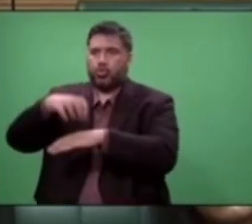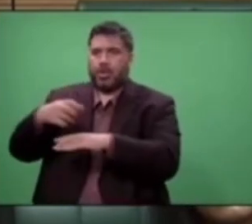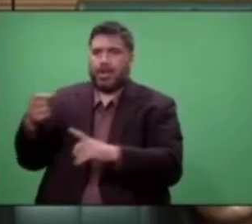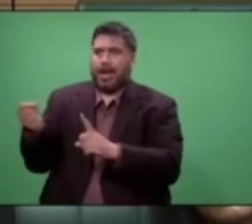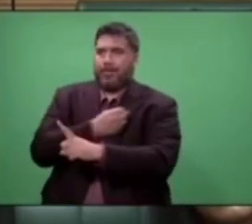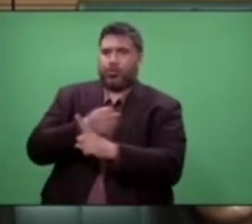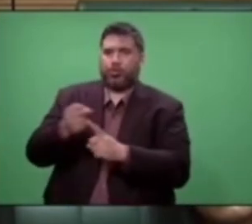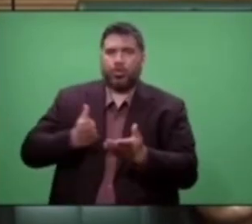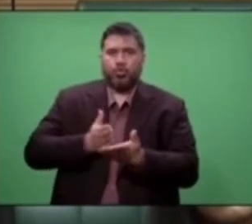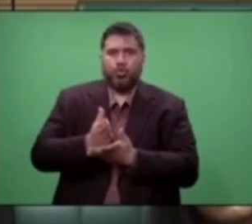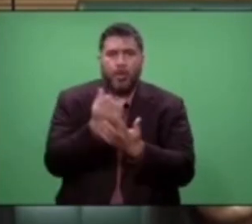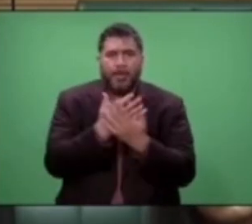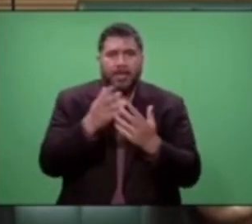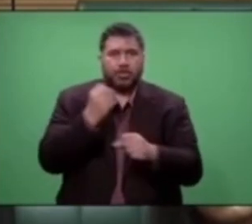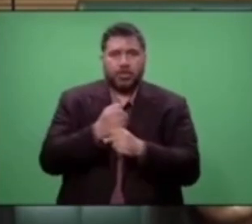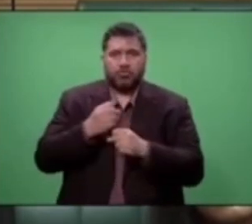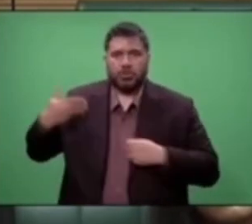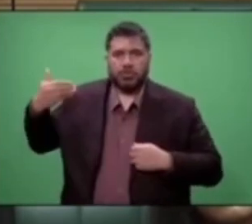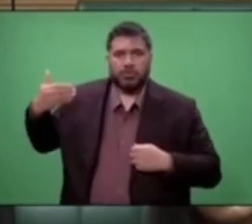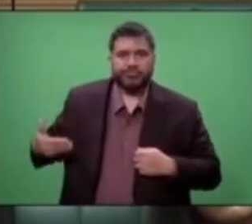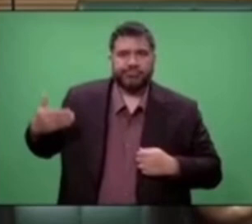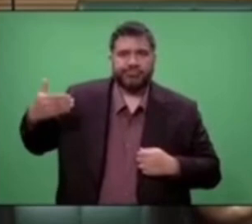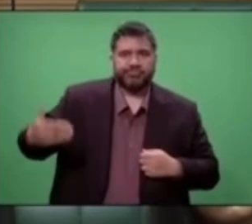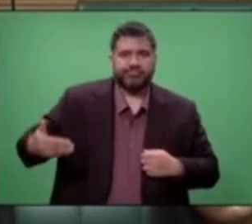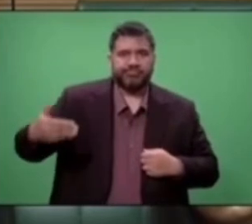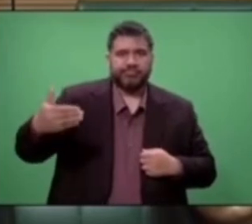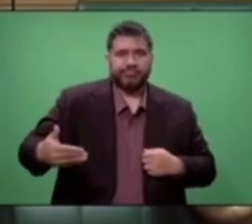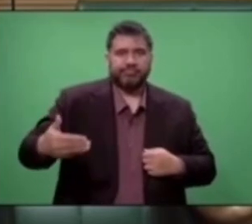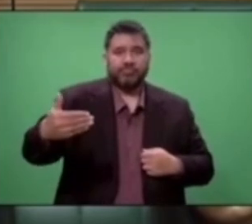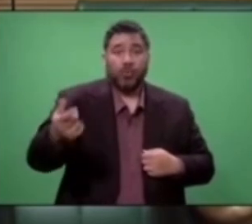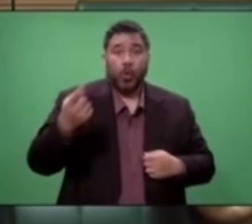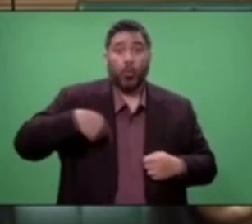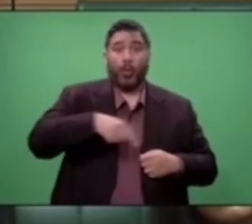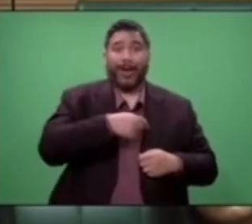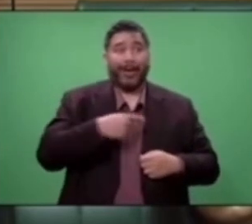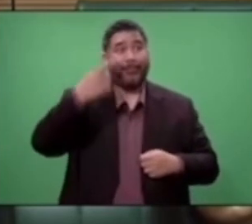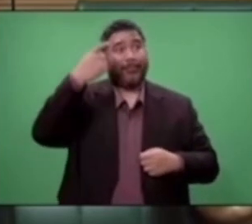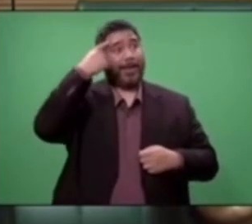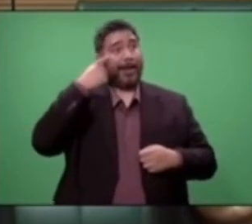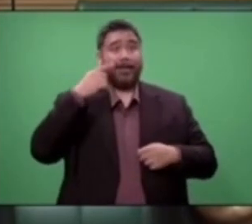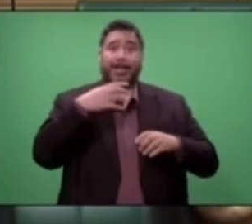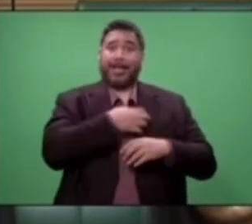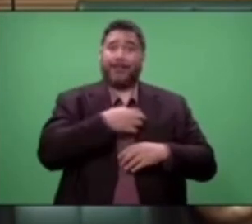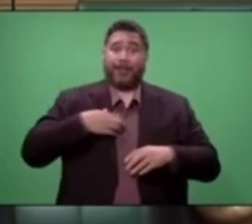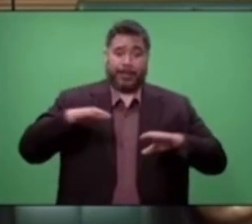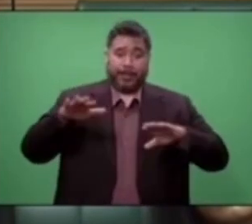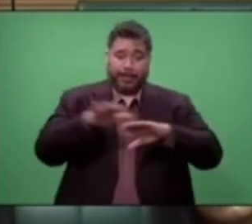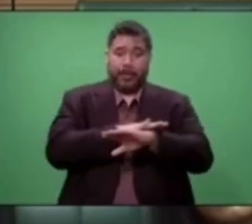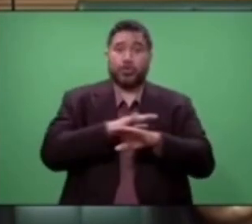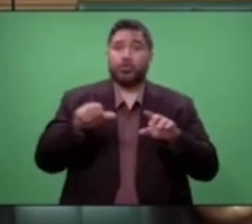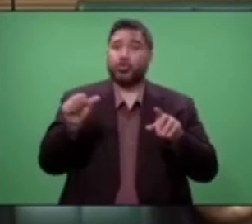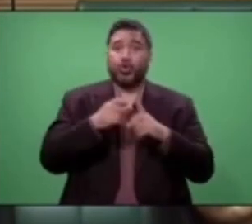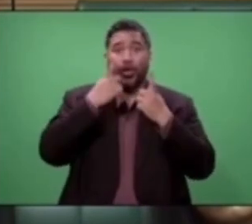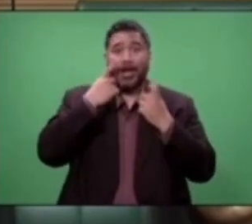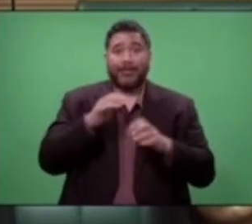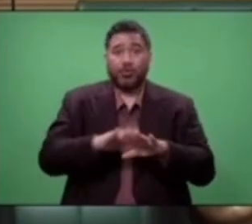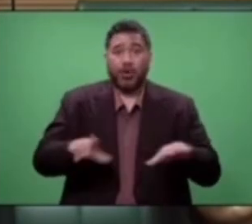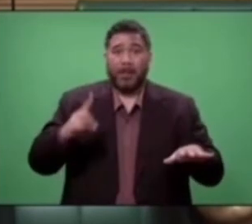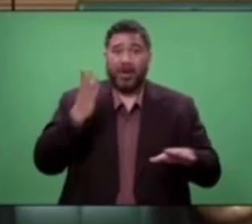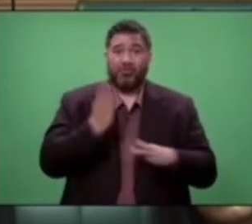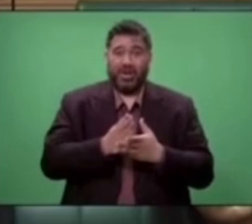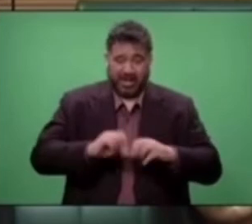generations within a system which on paper is meant to care and protect tamariki. It